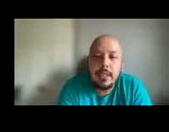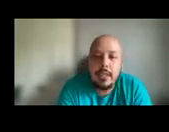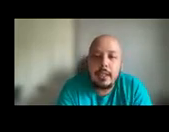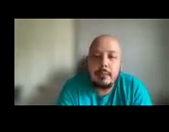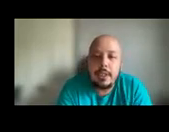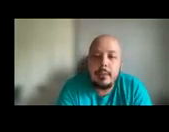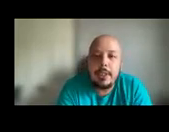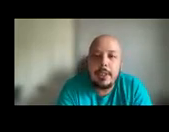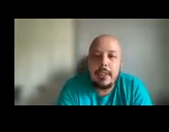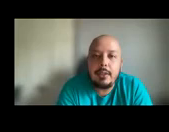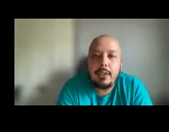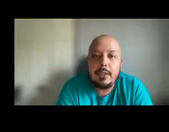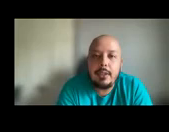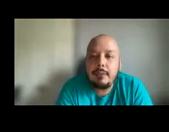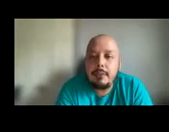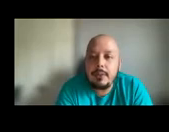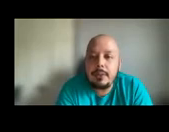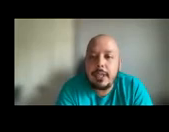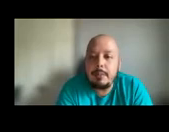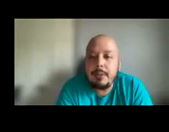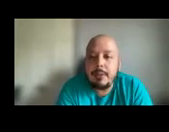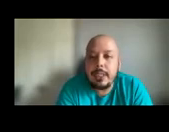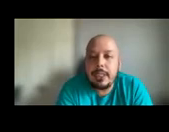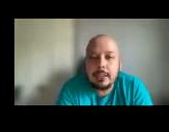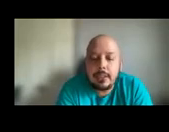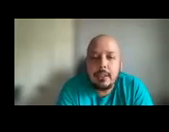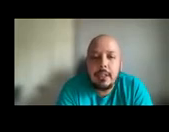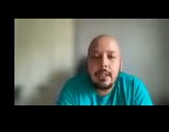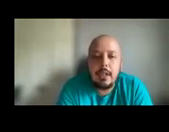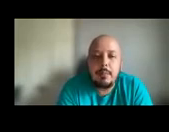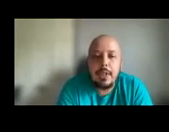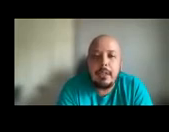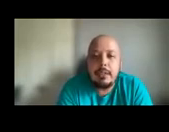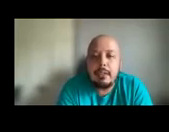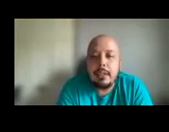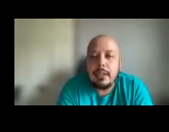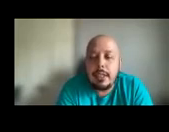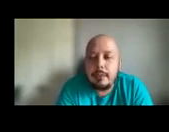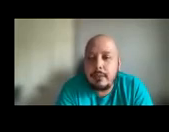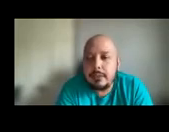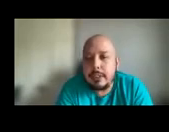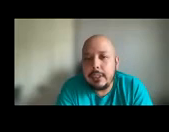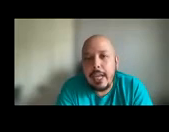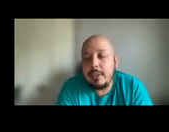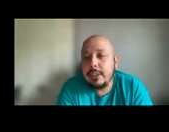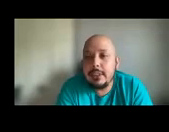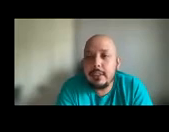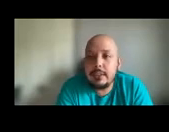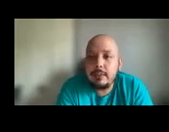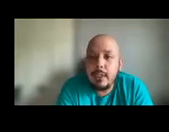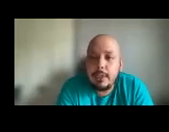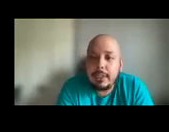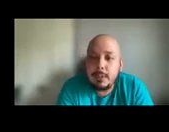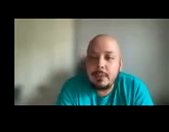so we're going to be learning today from folks who have been organizing and leading efforts in